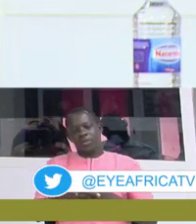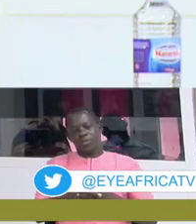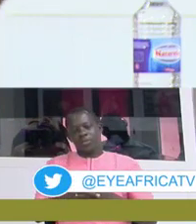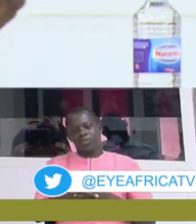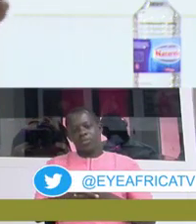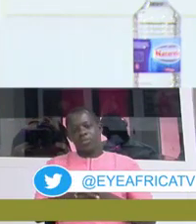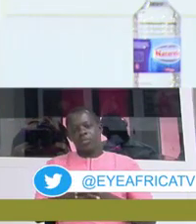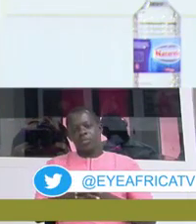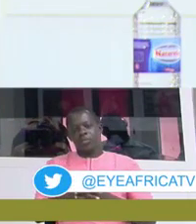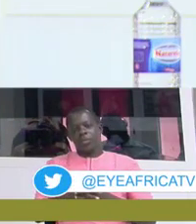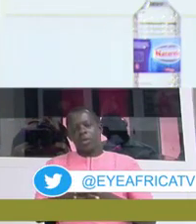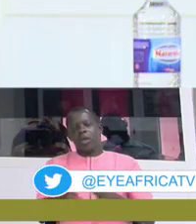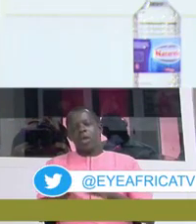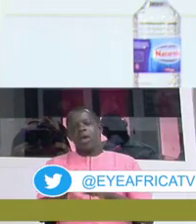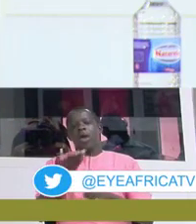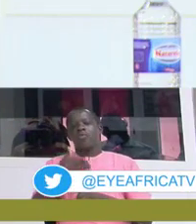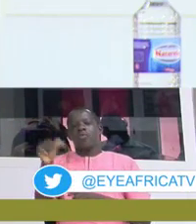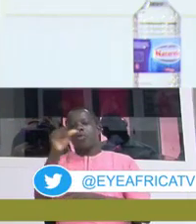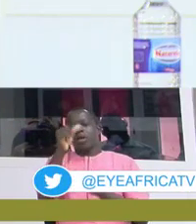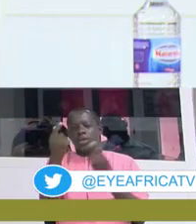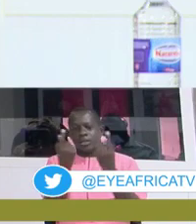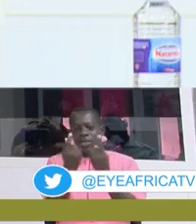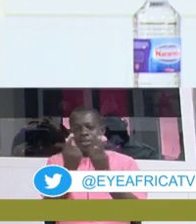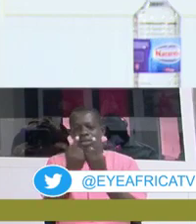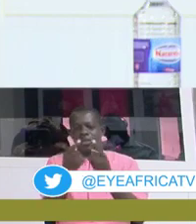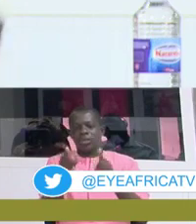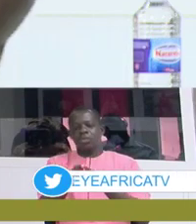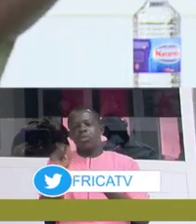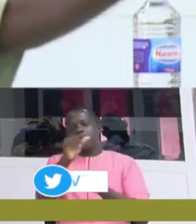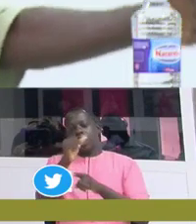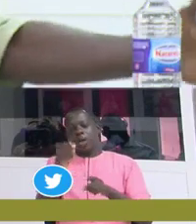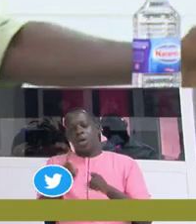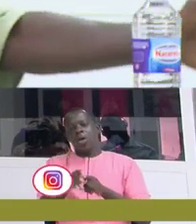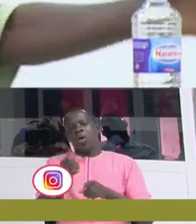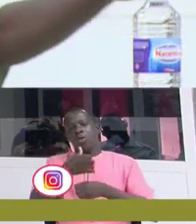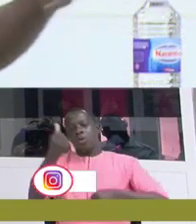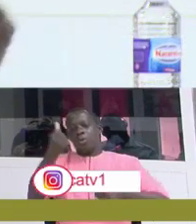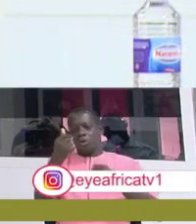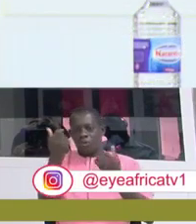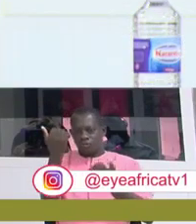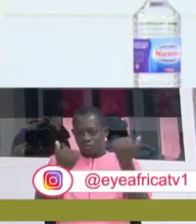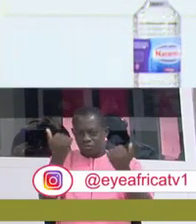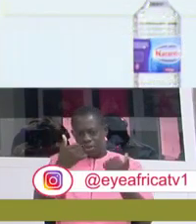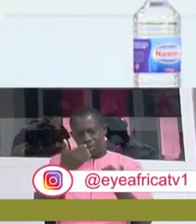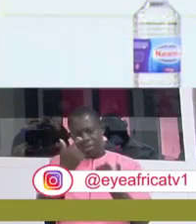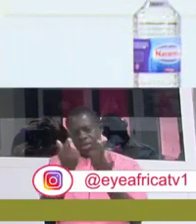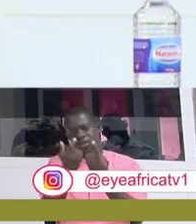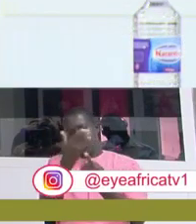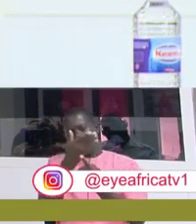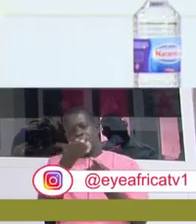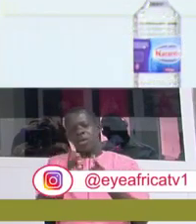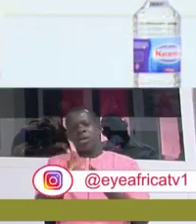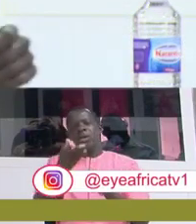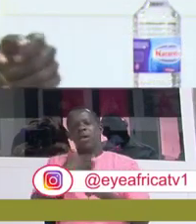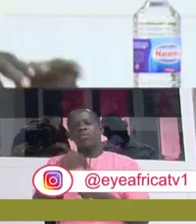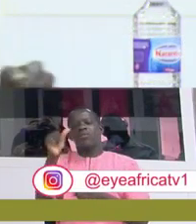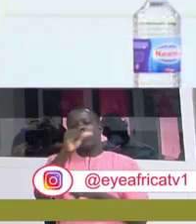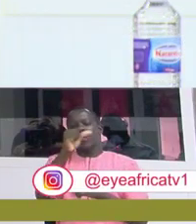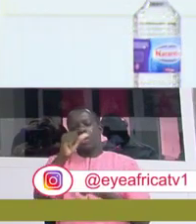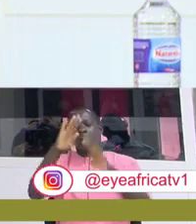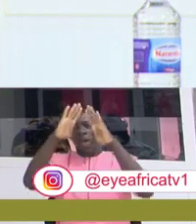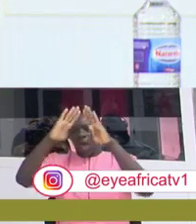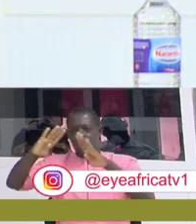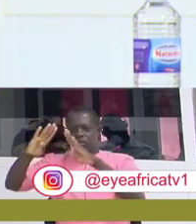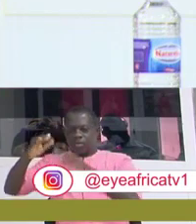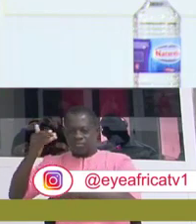Sede kumba lebe damen. Where they parked these armor cars. Bungo belori ngai kartanta ngolateng. There is a house nearby.